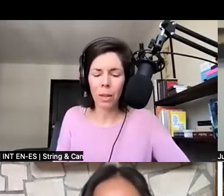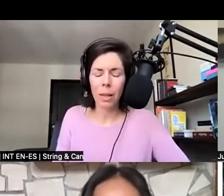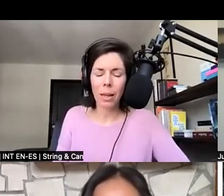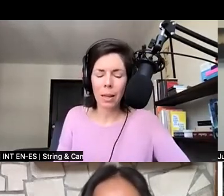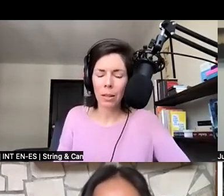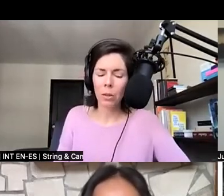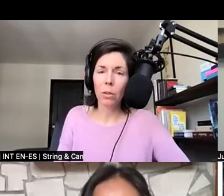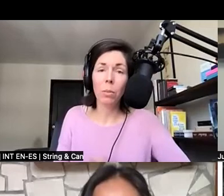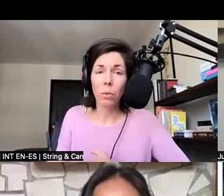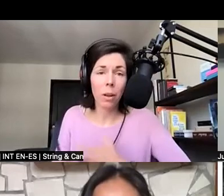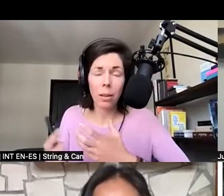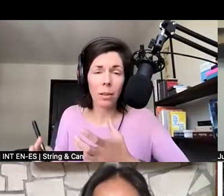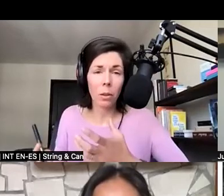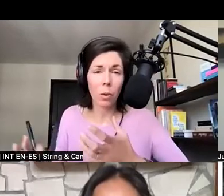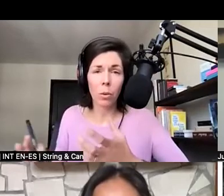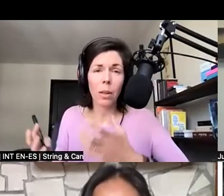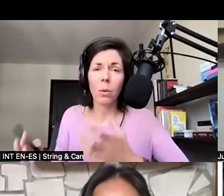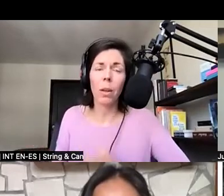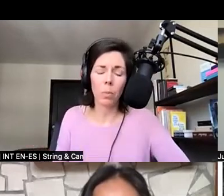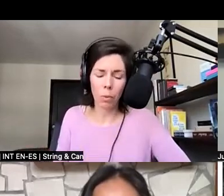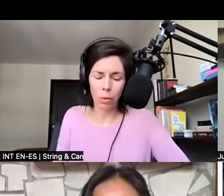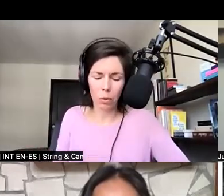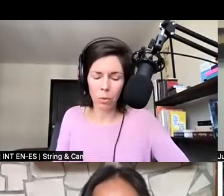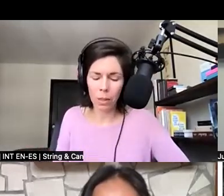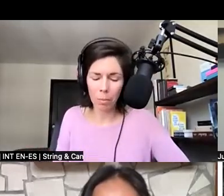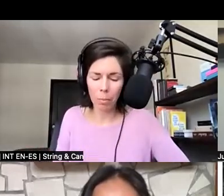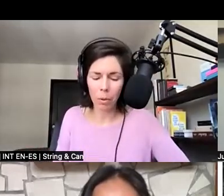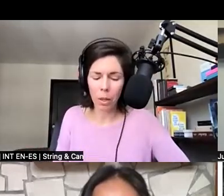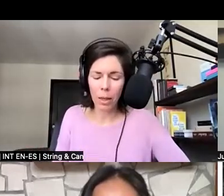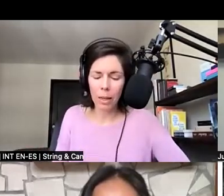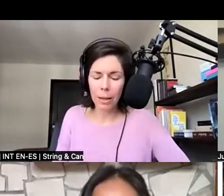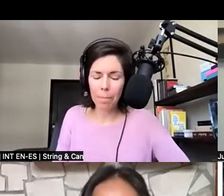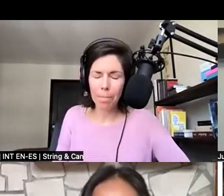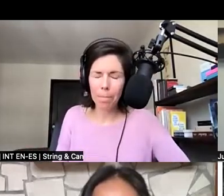representados. Entonces, muchas gracias a todos y a todas por su tiempo.